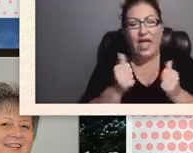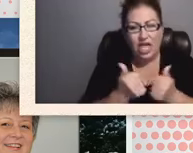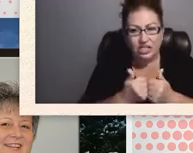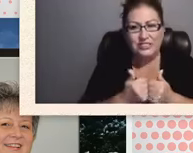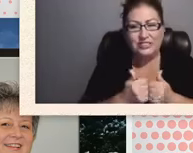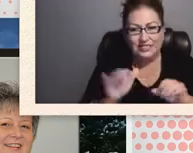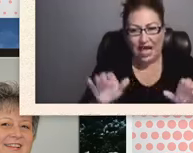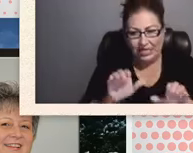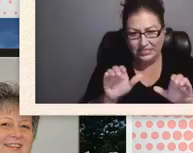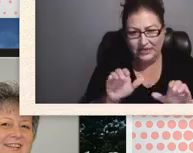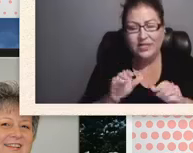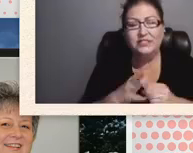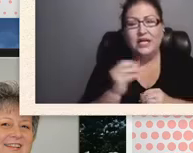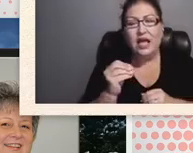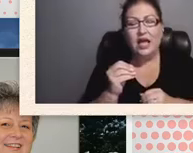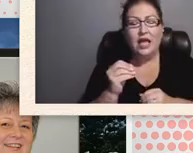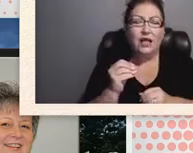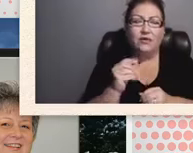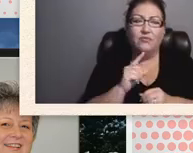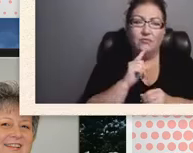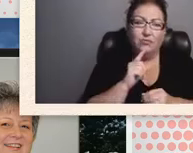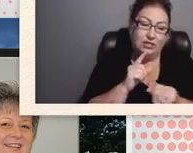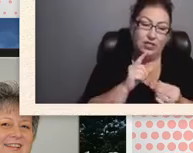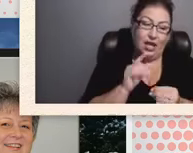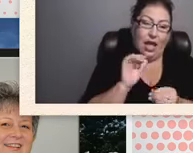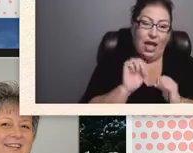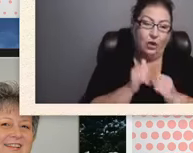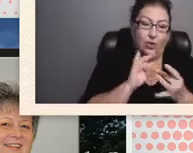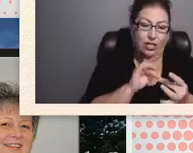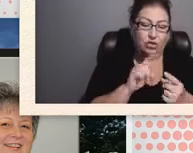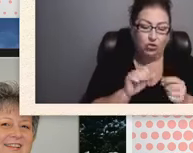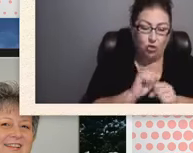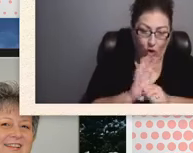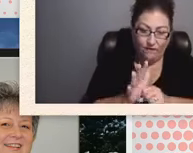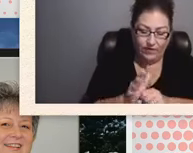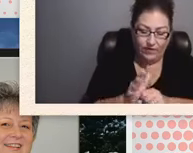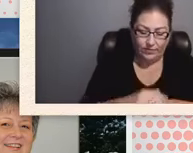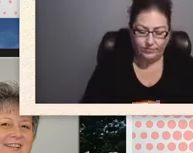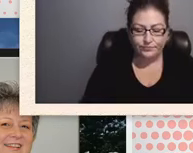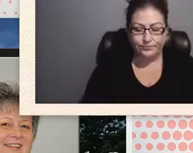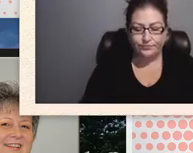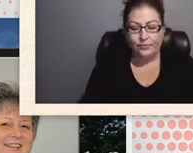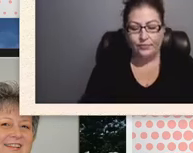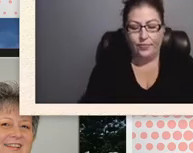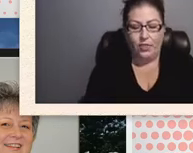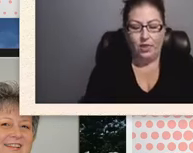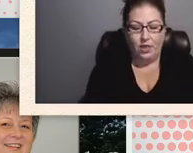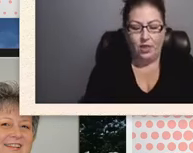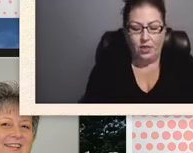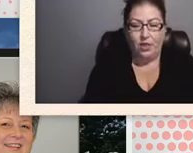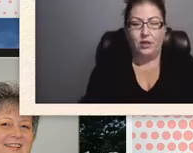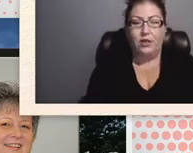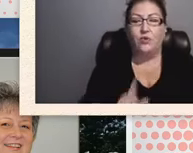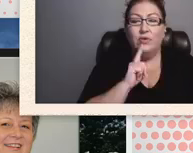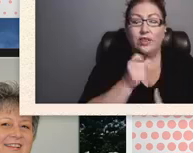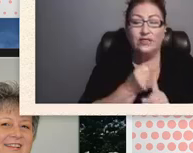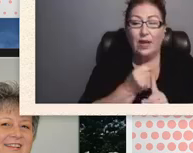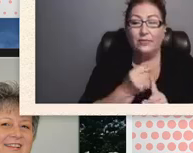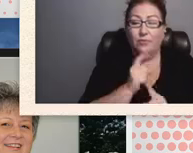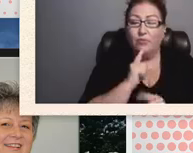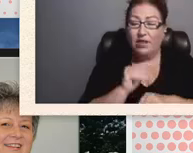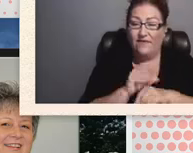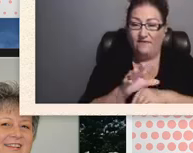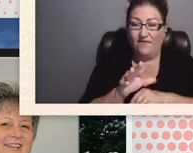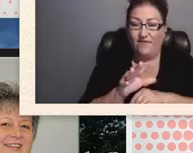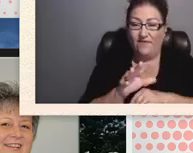activities as it relates to COVID-19. This pandemic has affected each one of us on a very